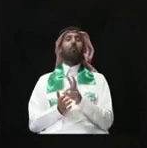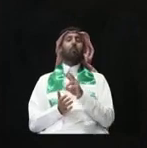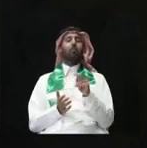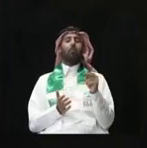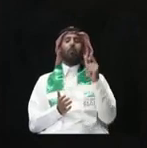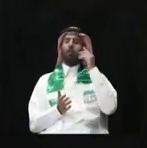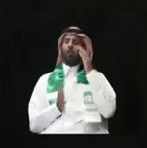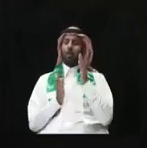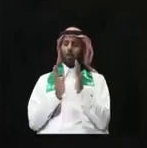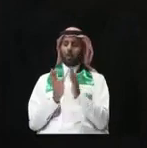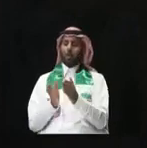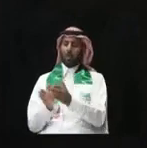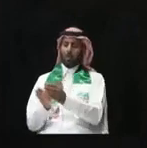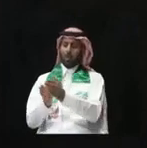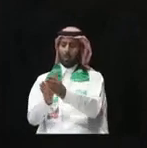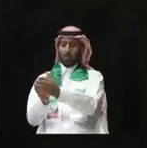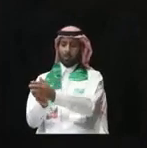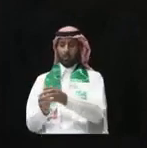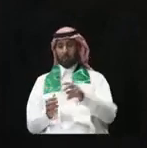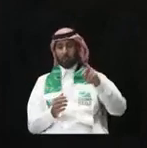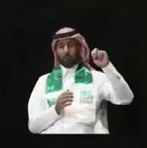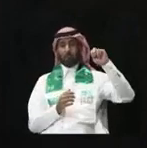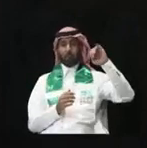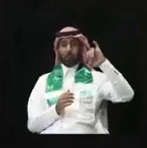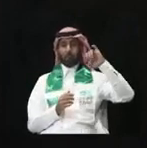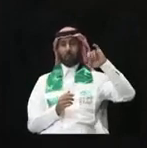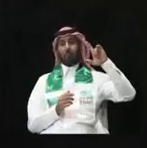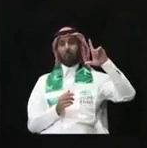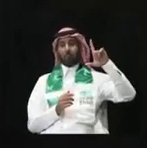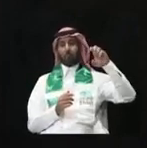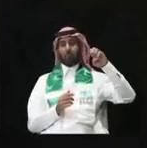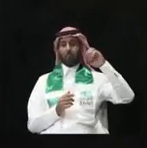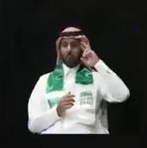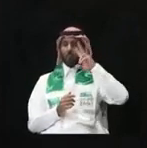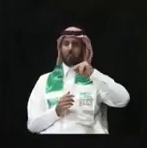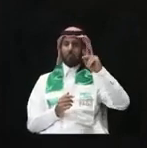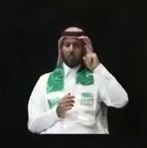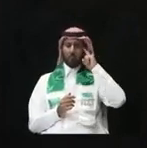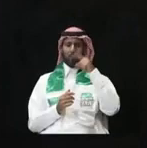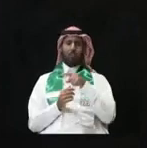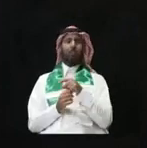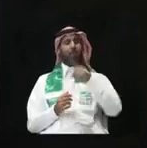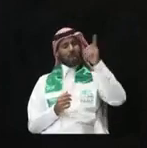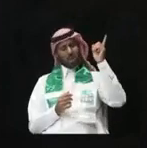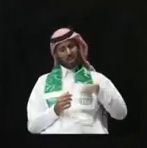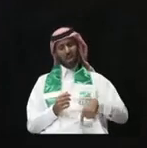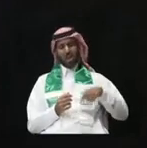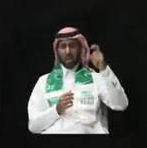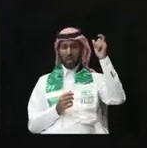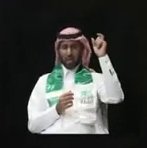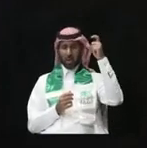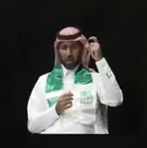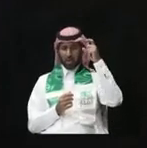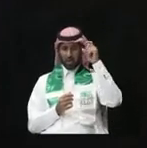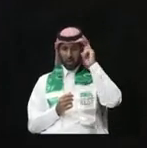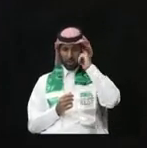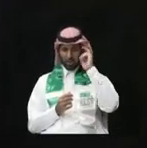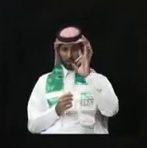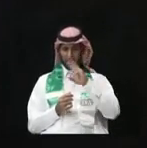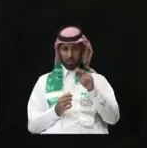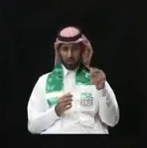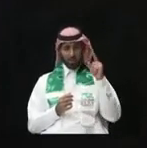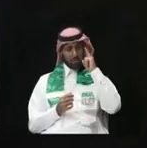river. Okay? Then, days and months, the days of the week starting from Sunday